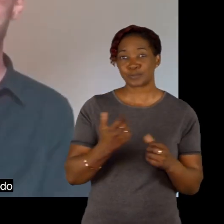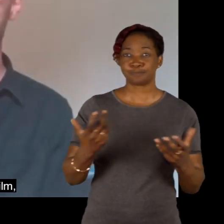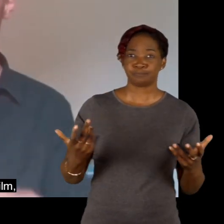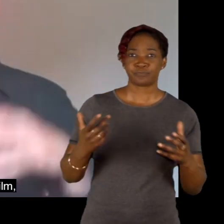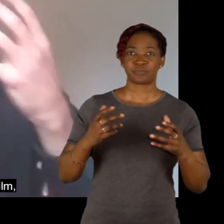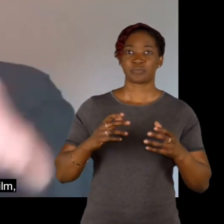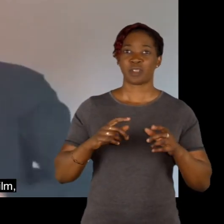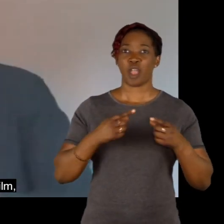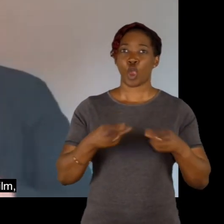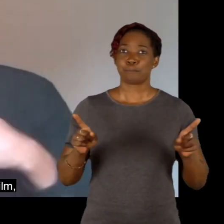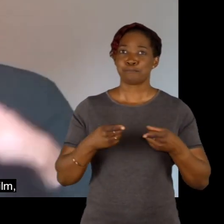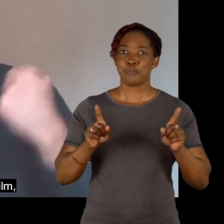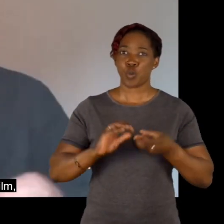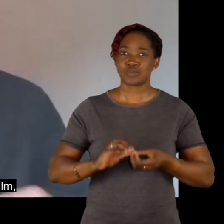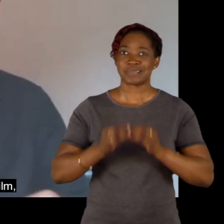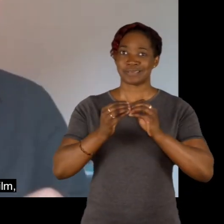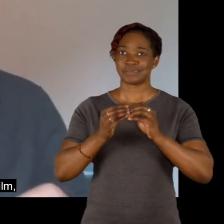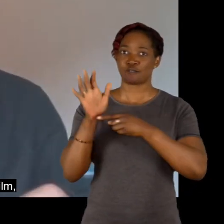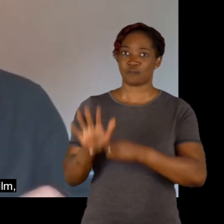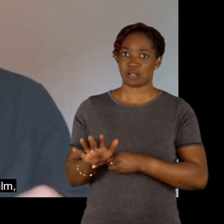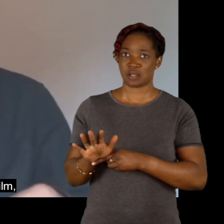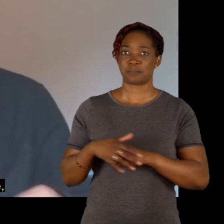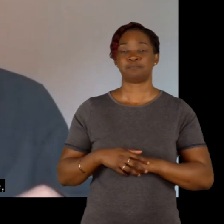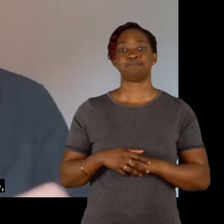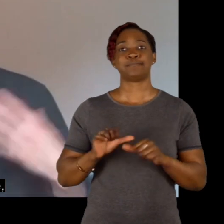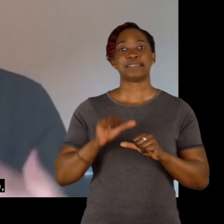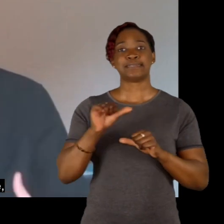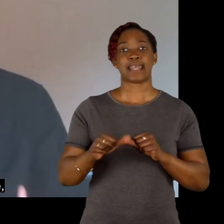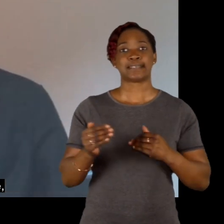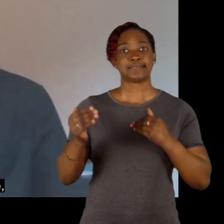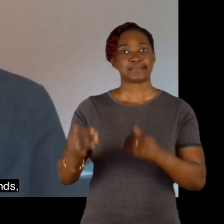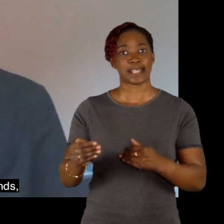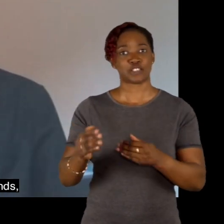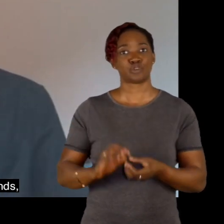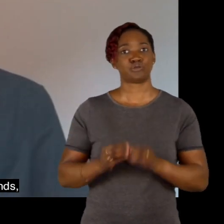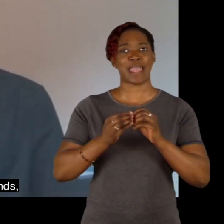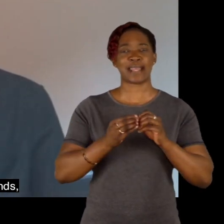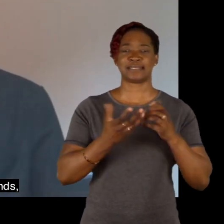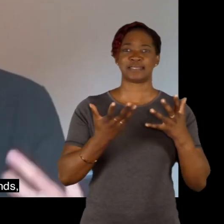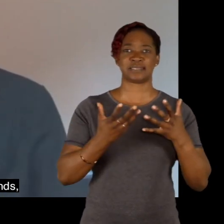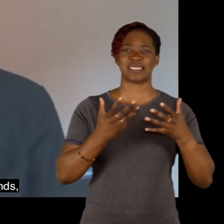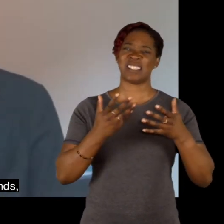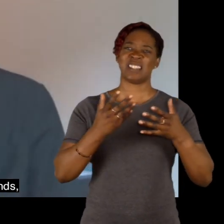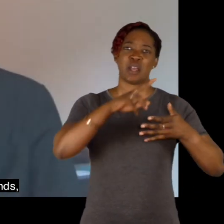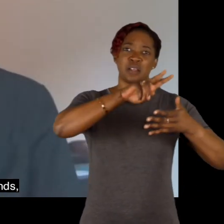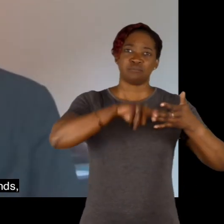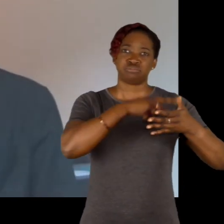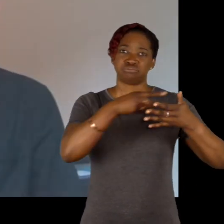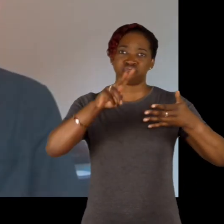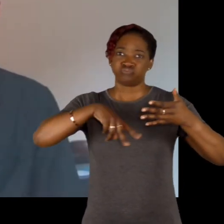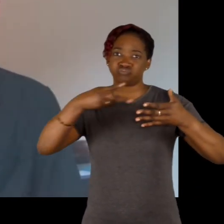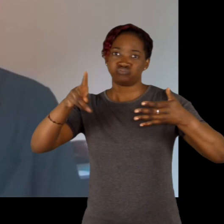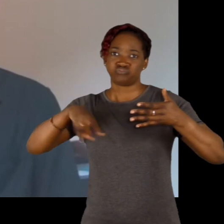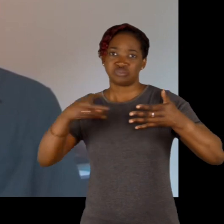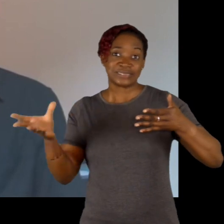I would do in terms of composing with a film, the next stage would be I would create a palette of sounds, which is